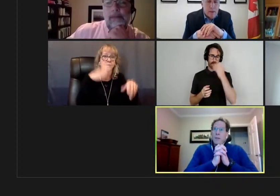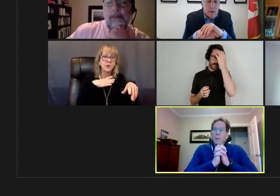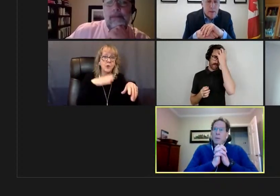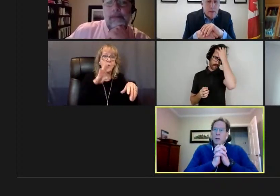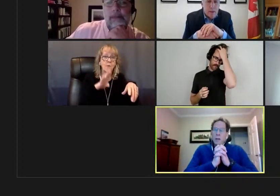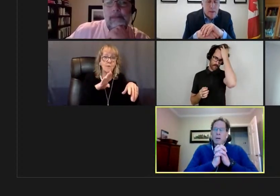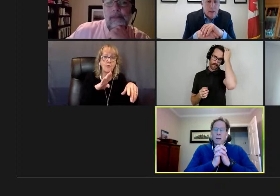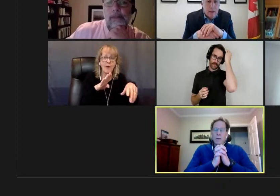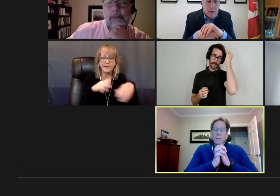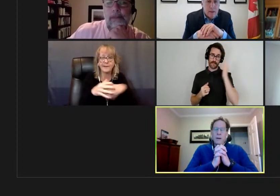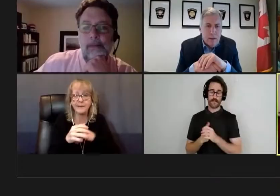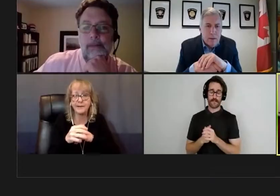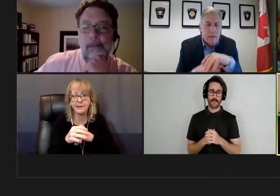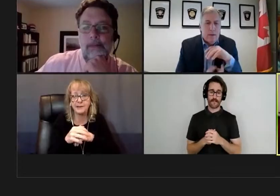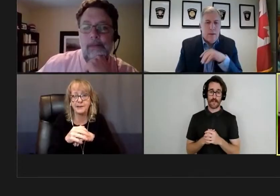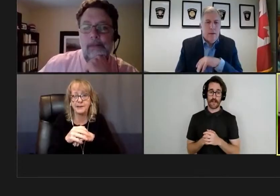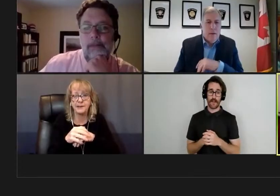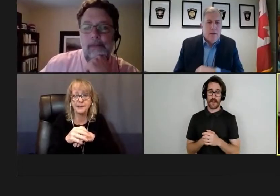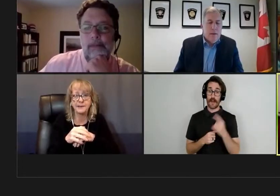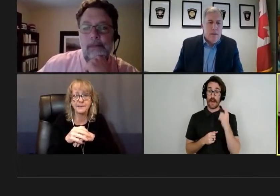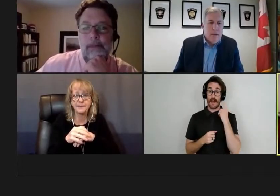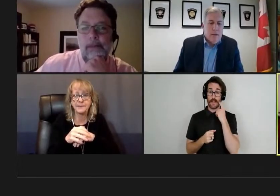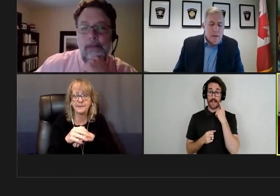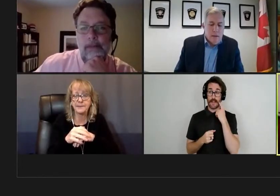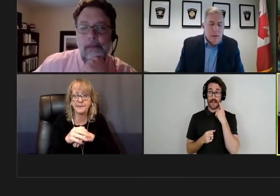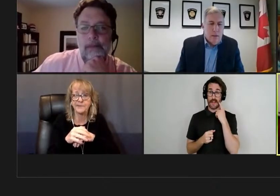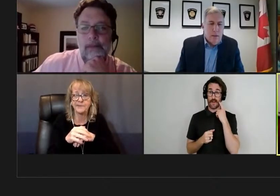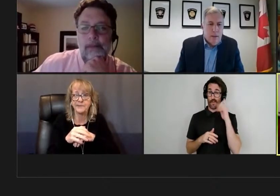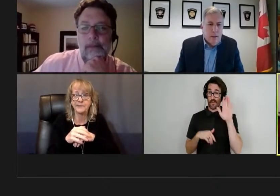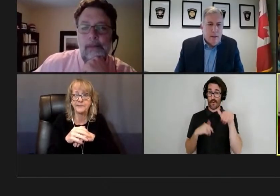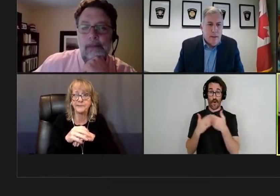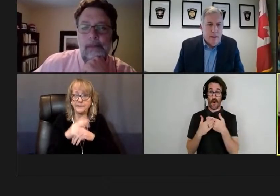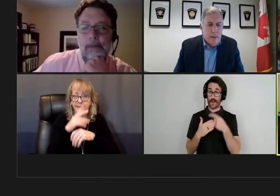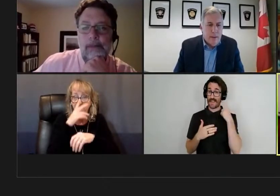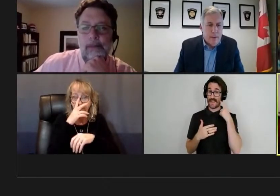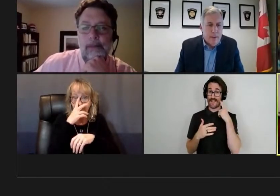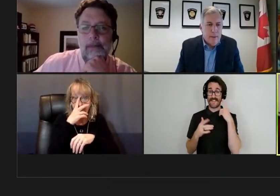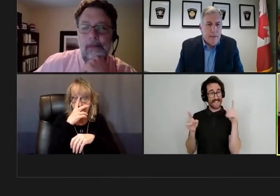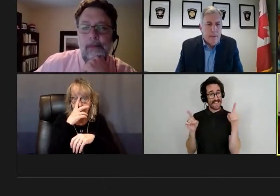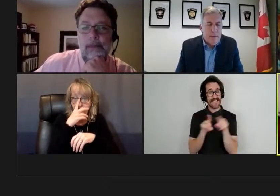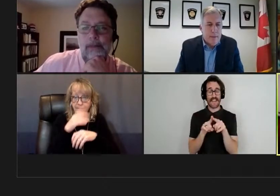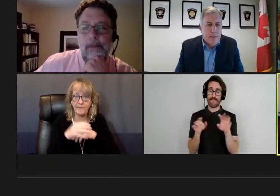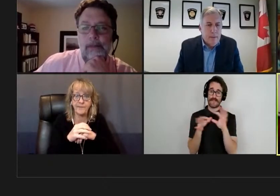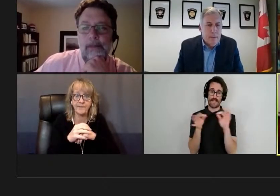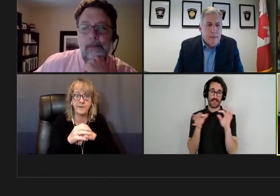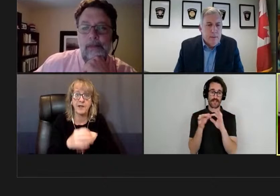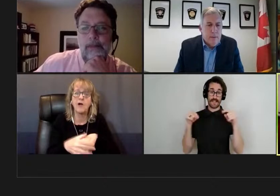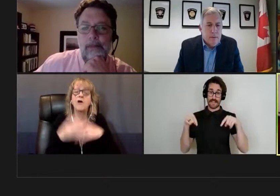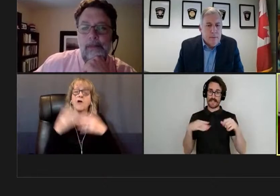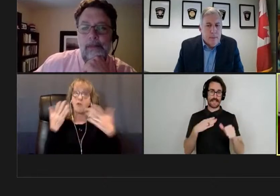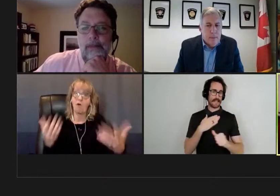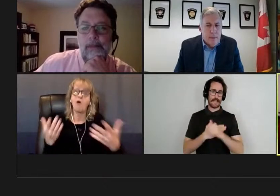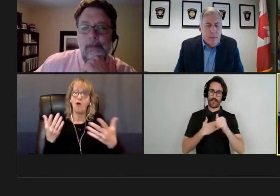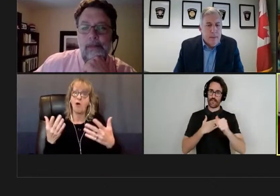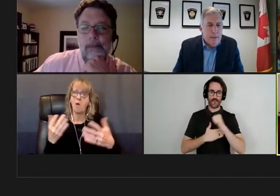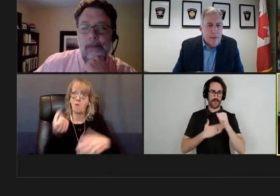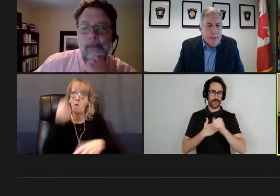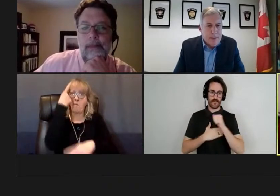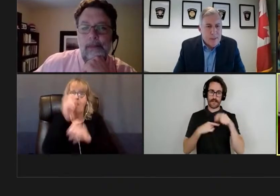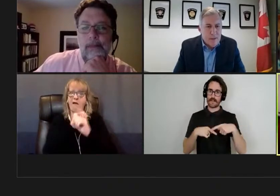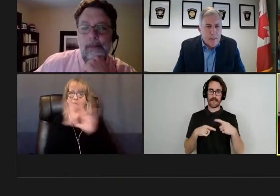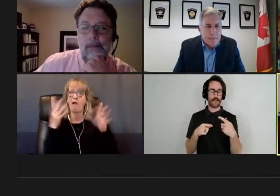I think we're all hearing very clearly, these are dangerous times. This is an